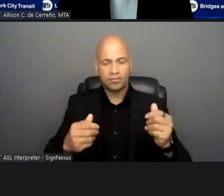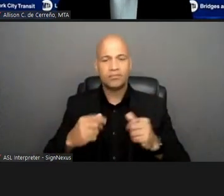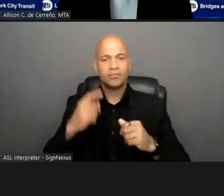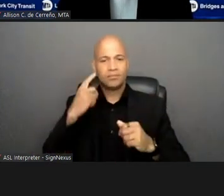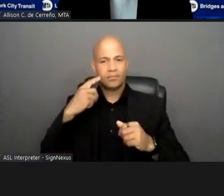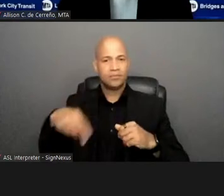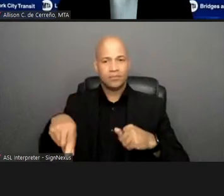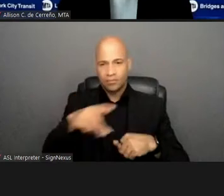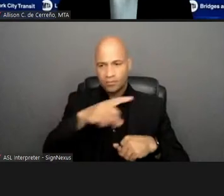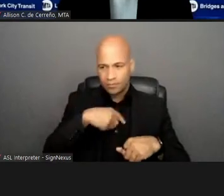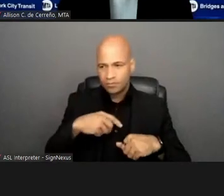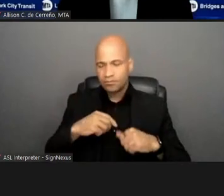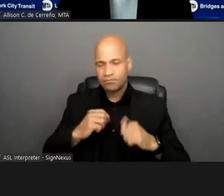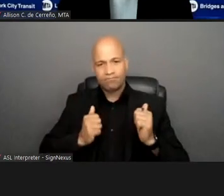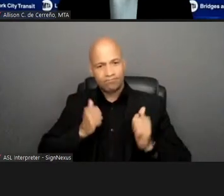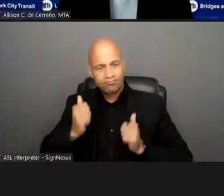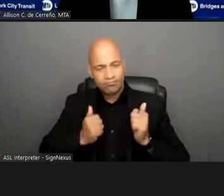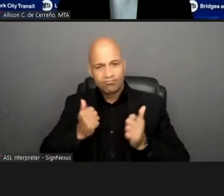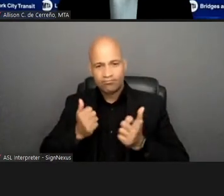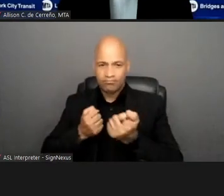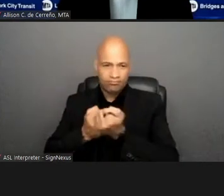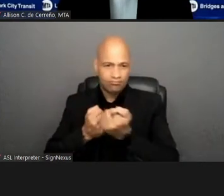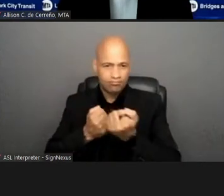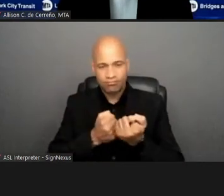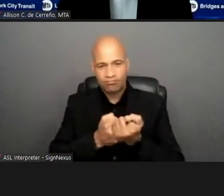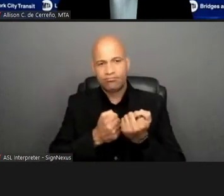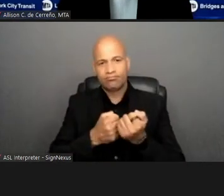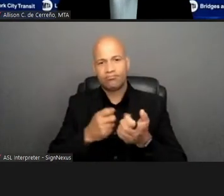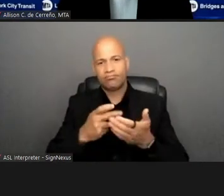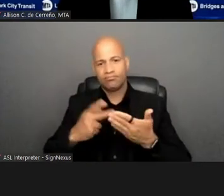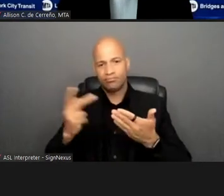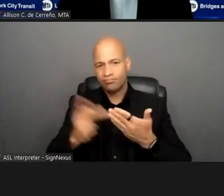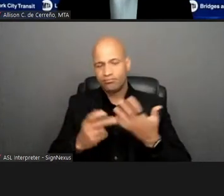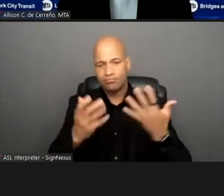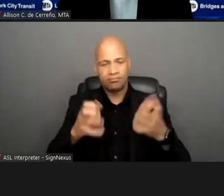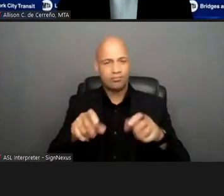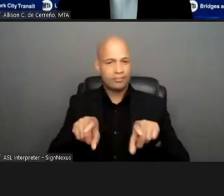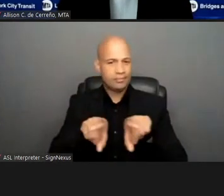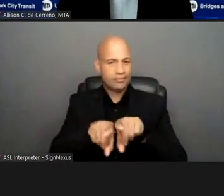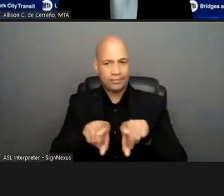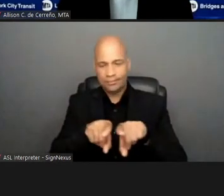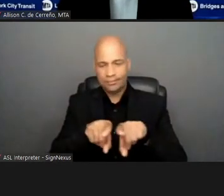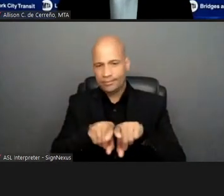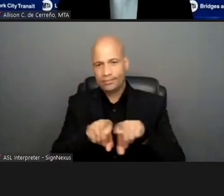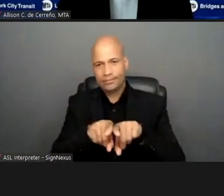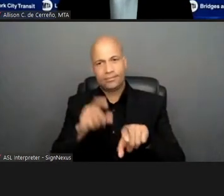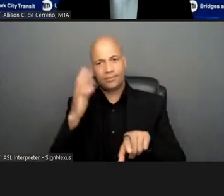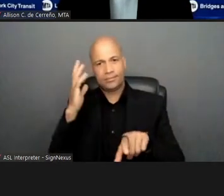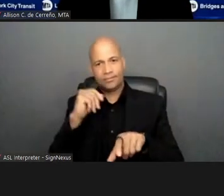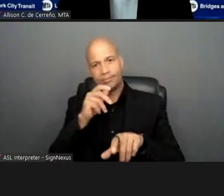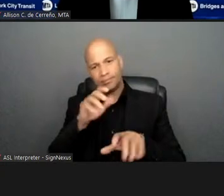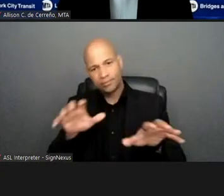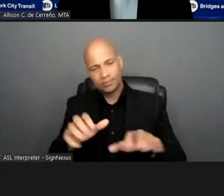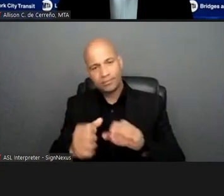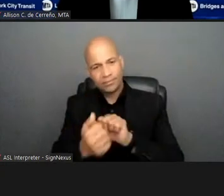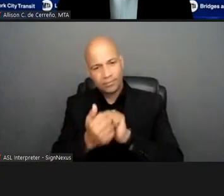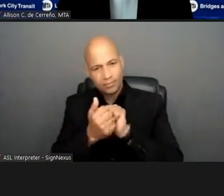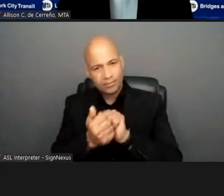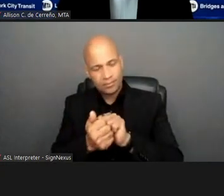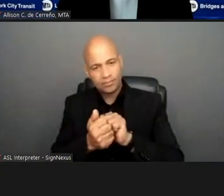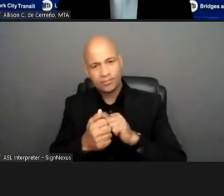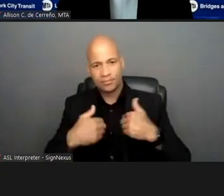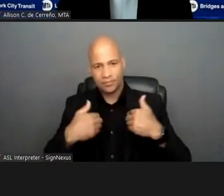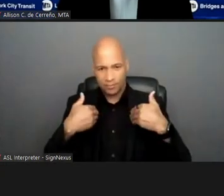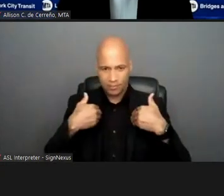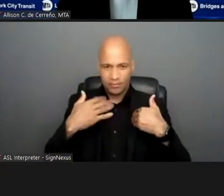we will energetically get behind the right program we all want the same thing let's do it together you have my contact